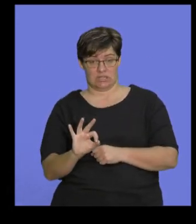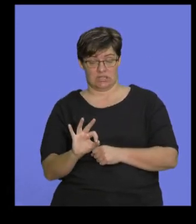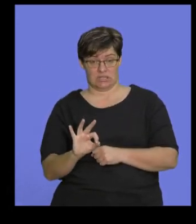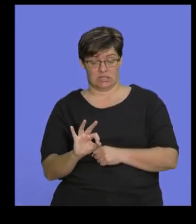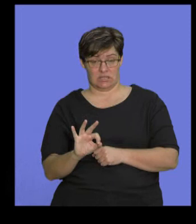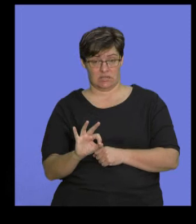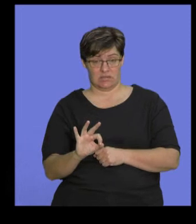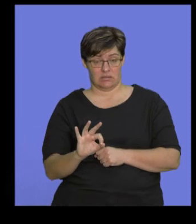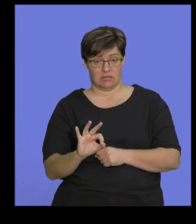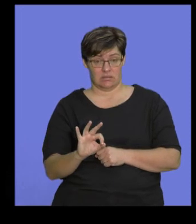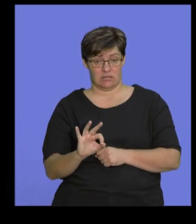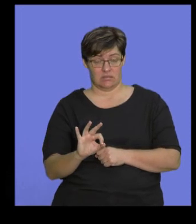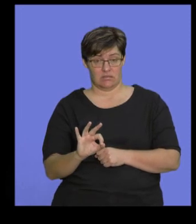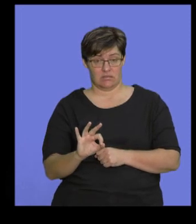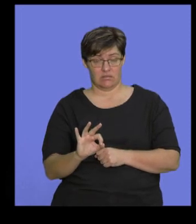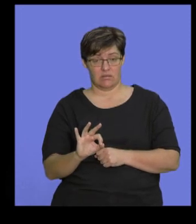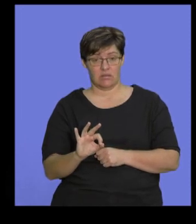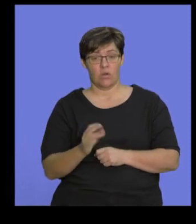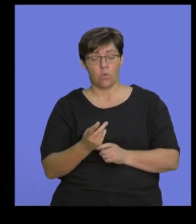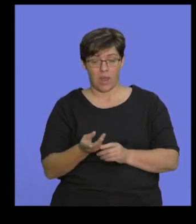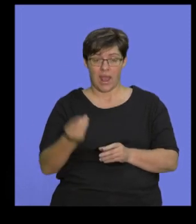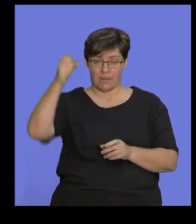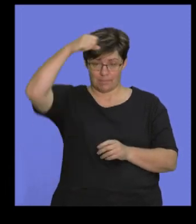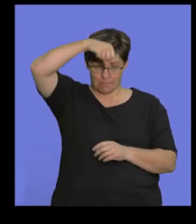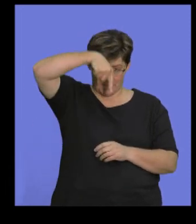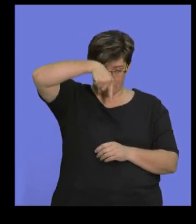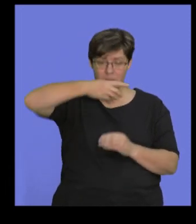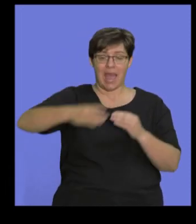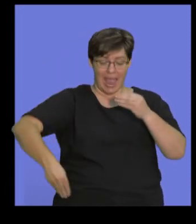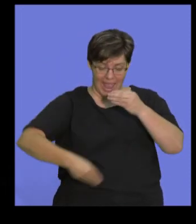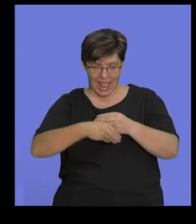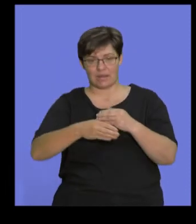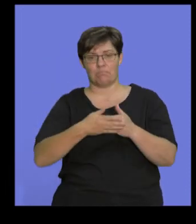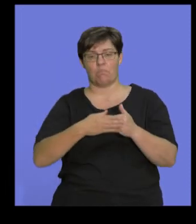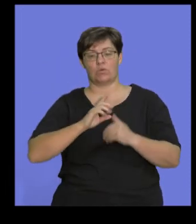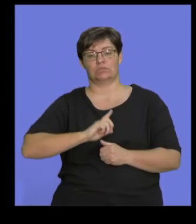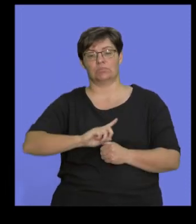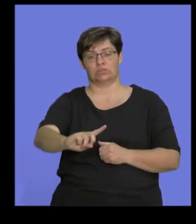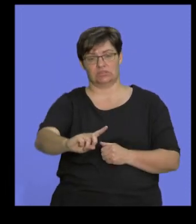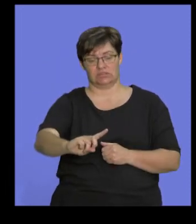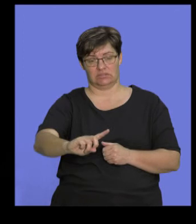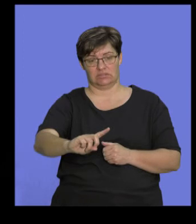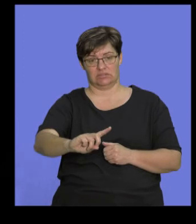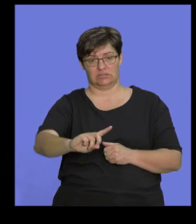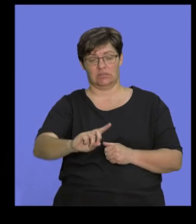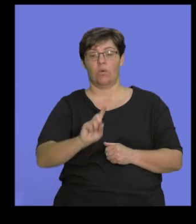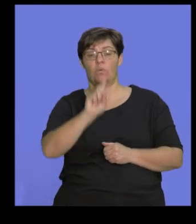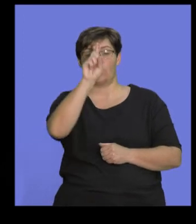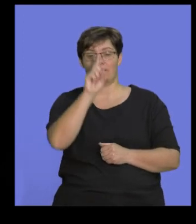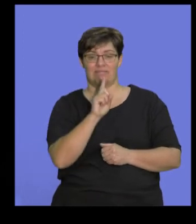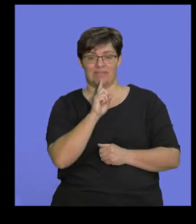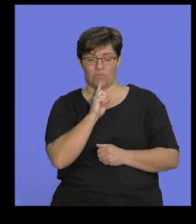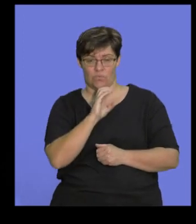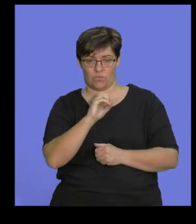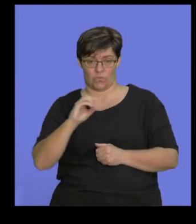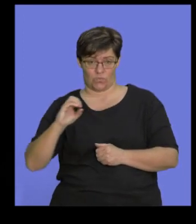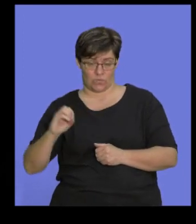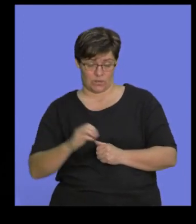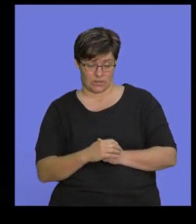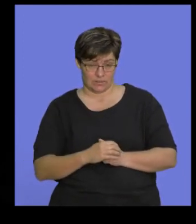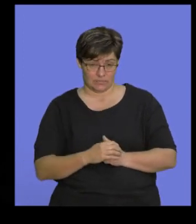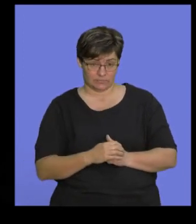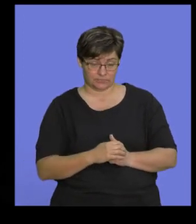then also continued to add another amount in her bank account, which was 1,000 rand. And